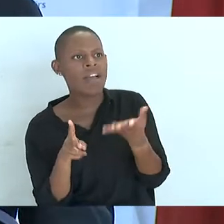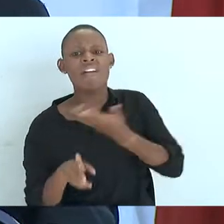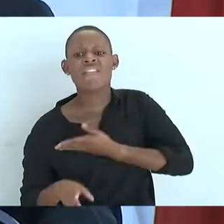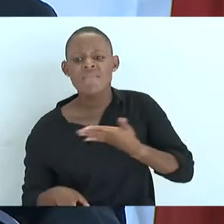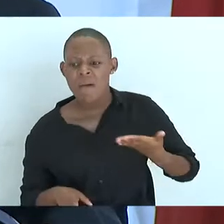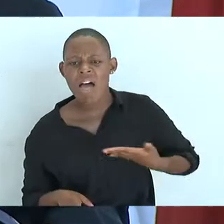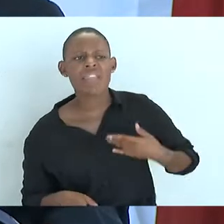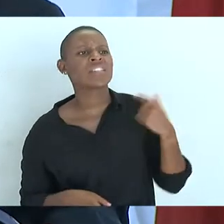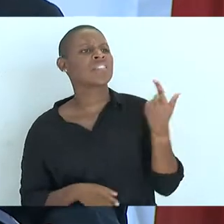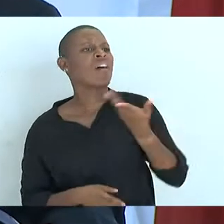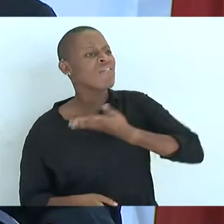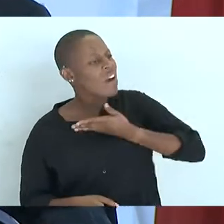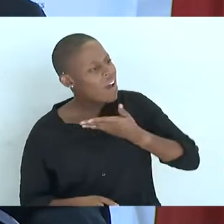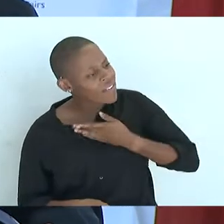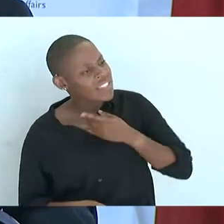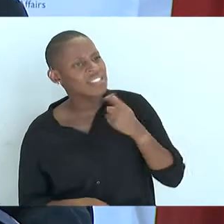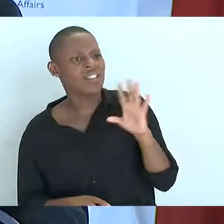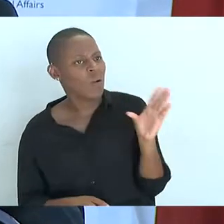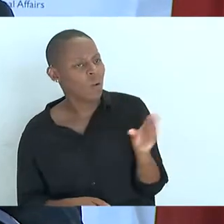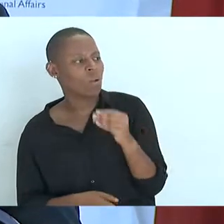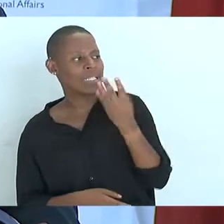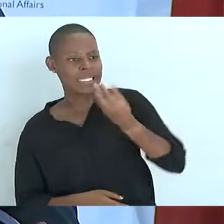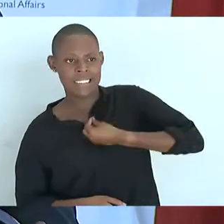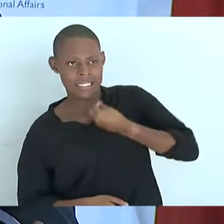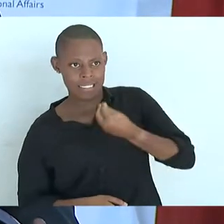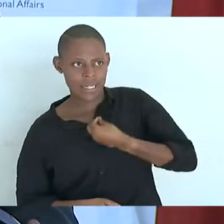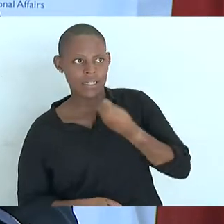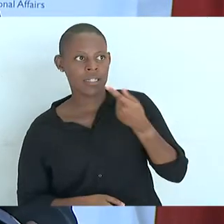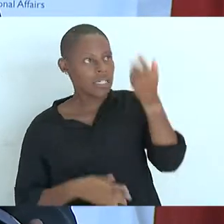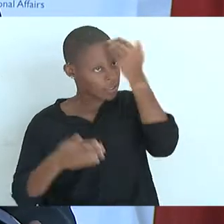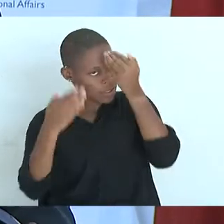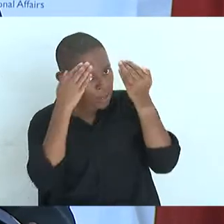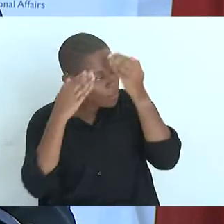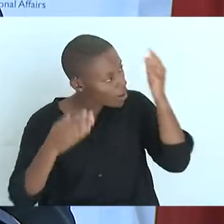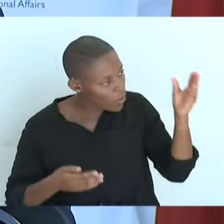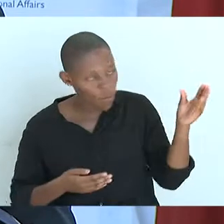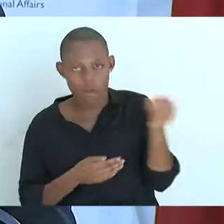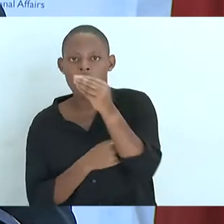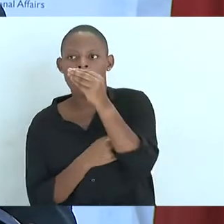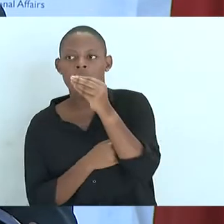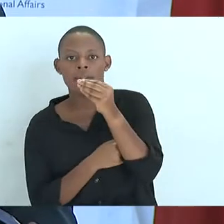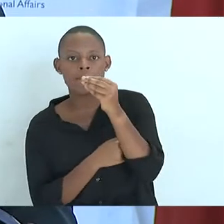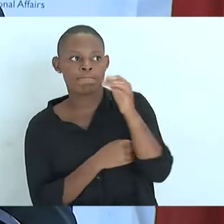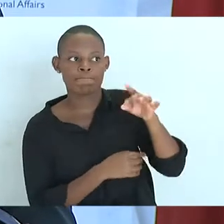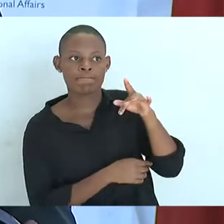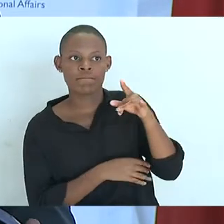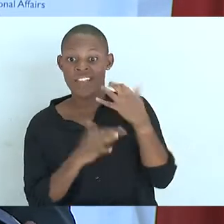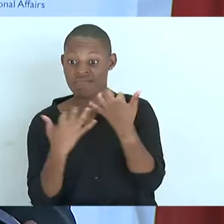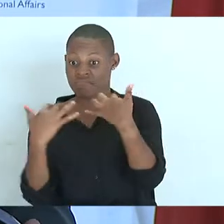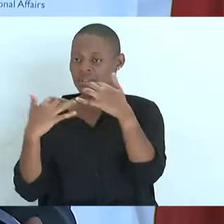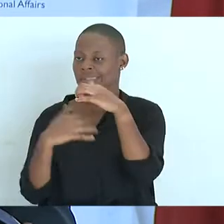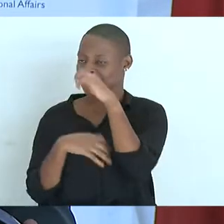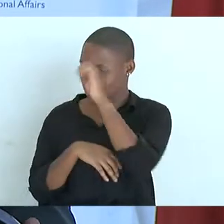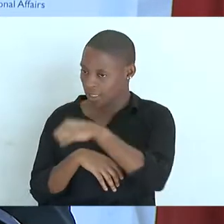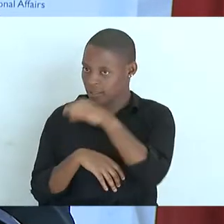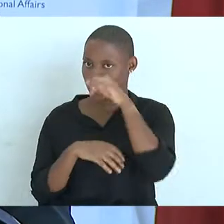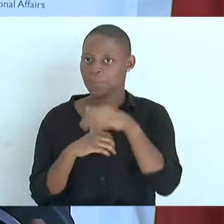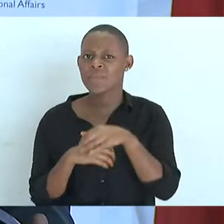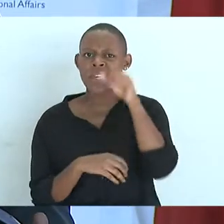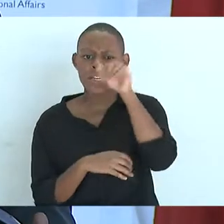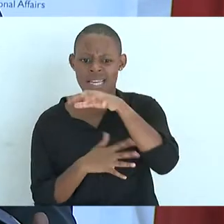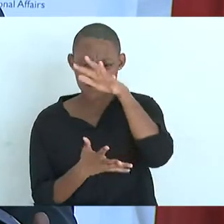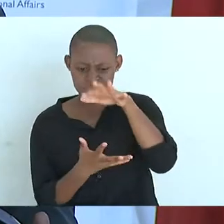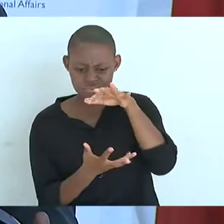young people, I greet you all, Sanbonani Nonke. I will try to be brief because we've had